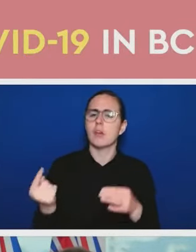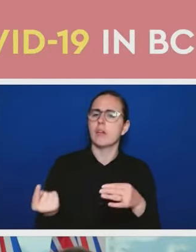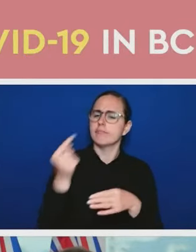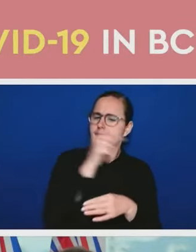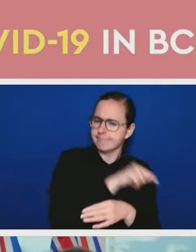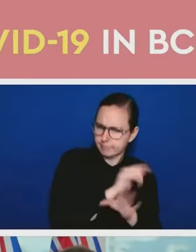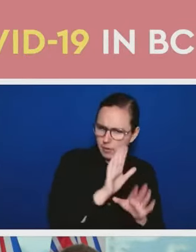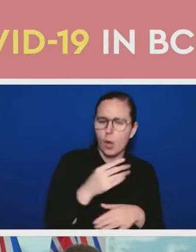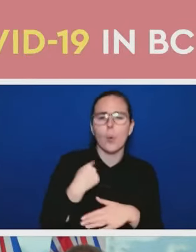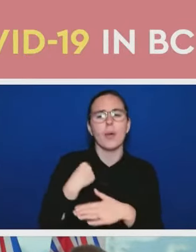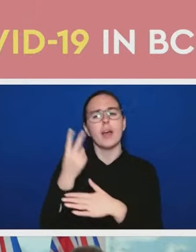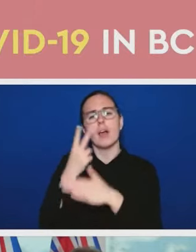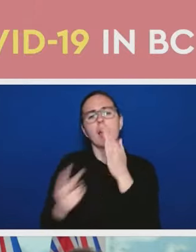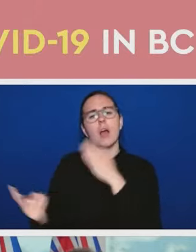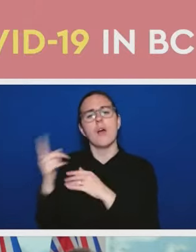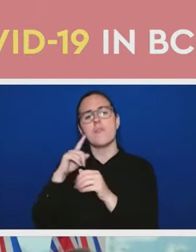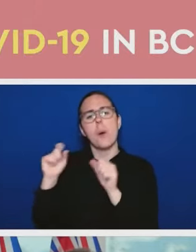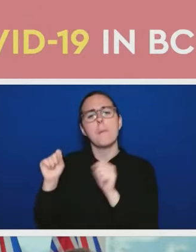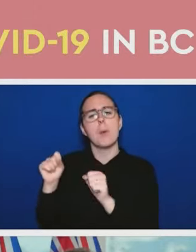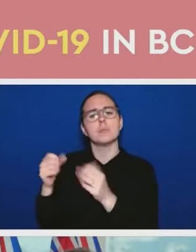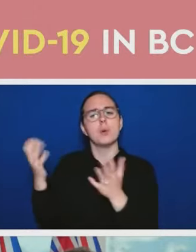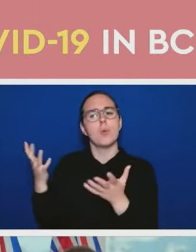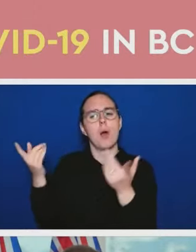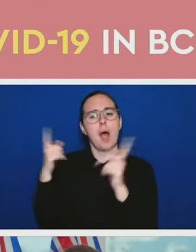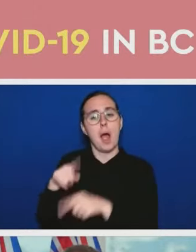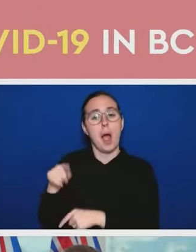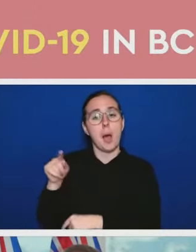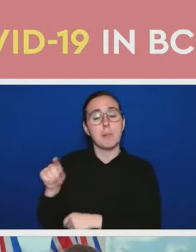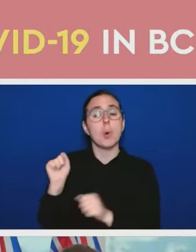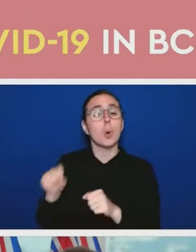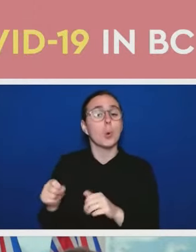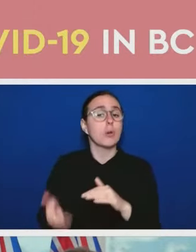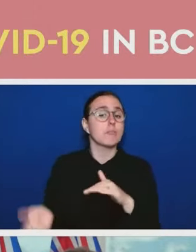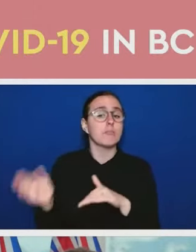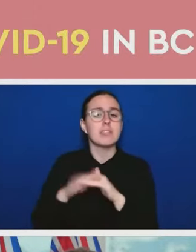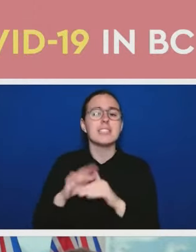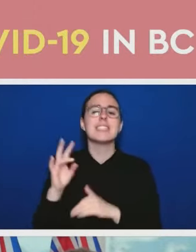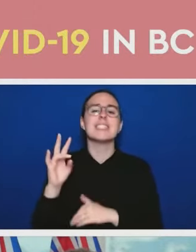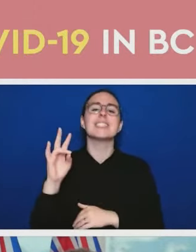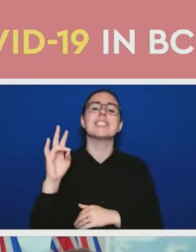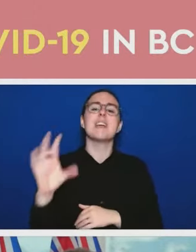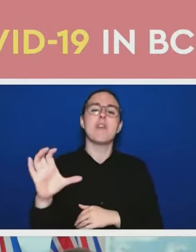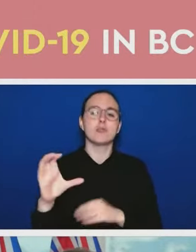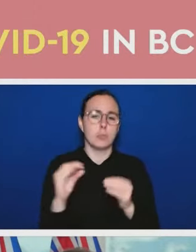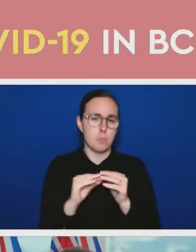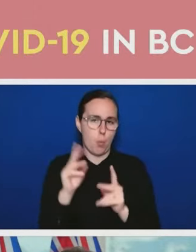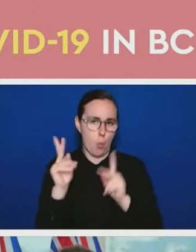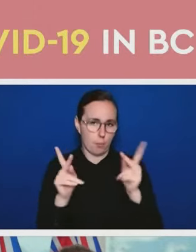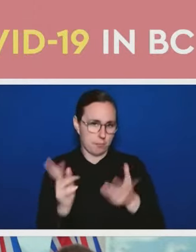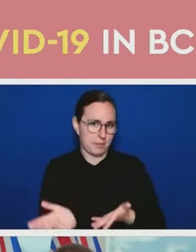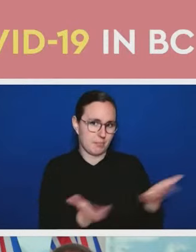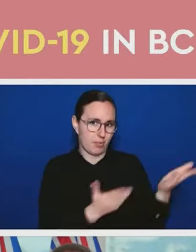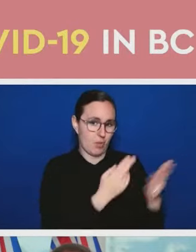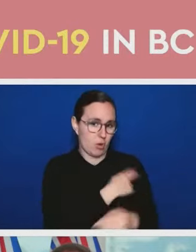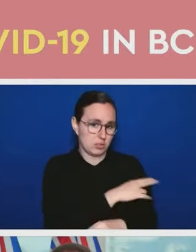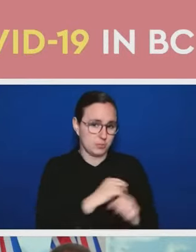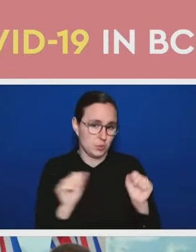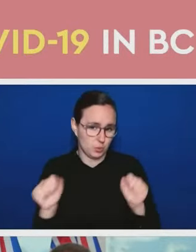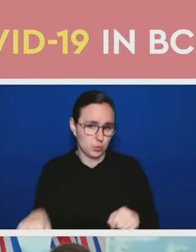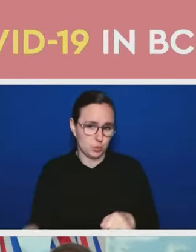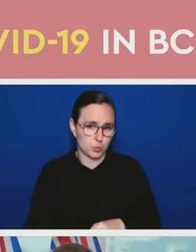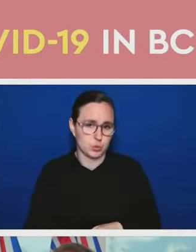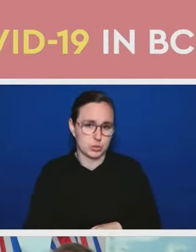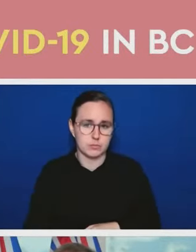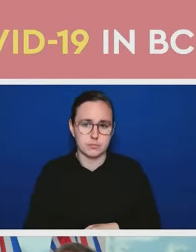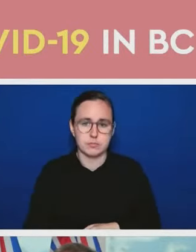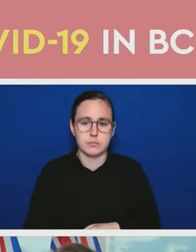projections suggest up to 700 additional patients may require hospitalization in the coming months. That means, on top